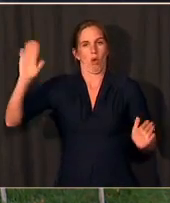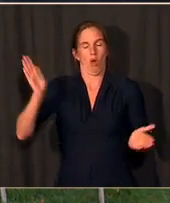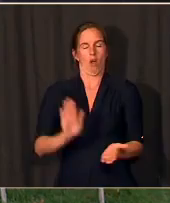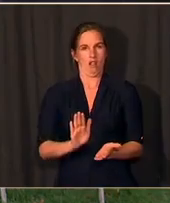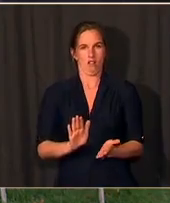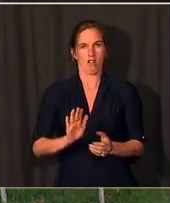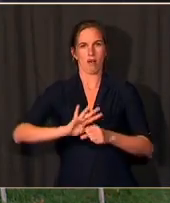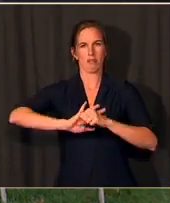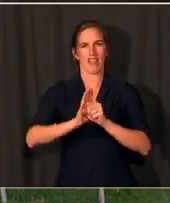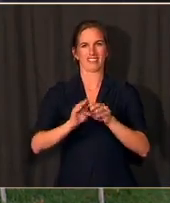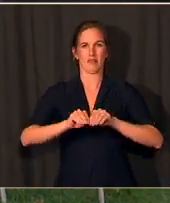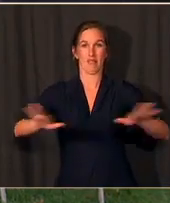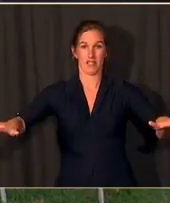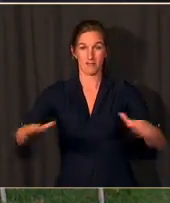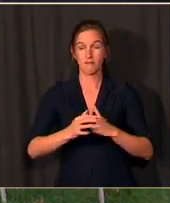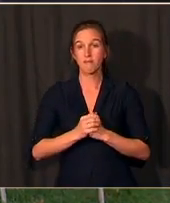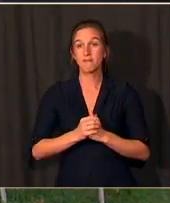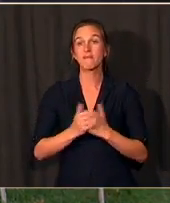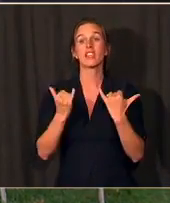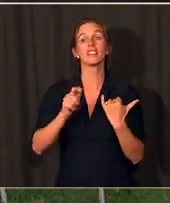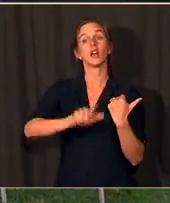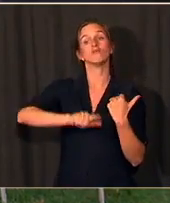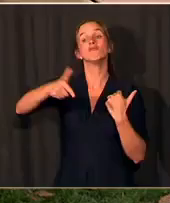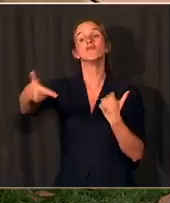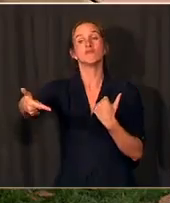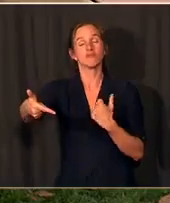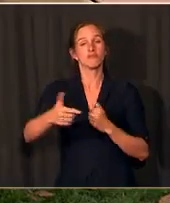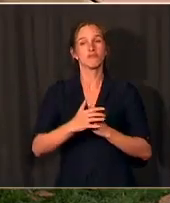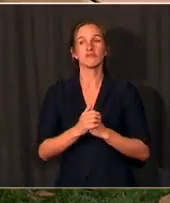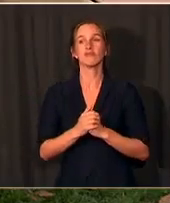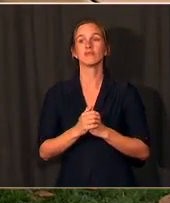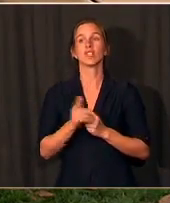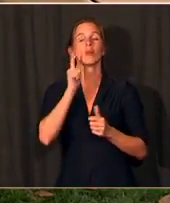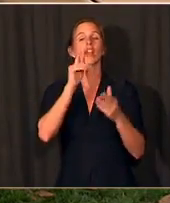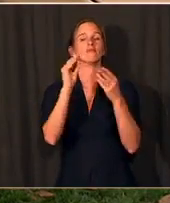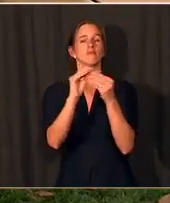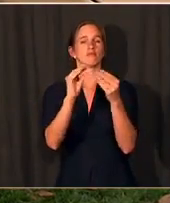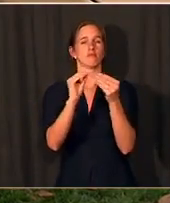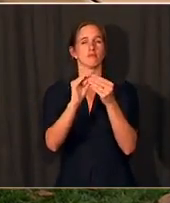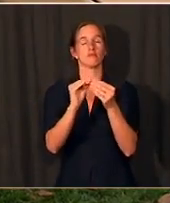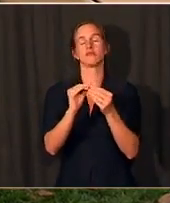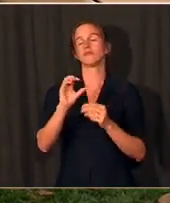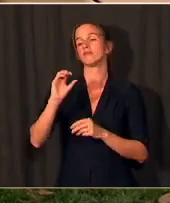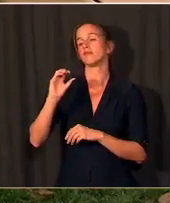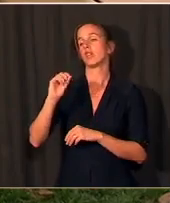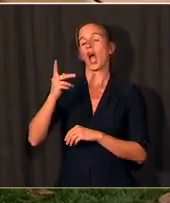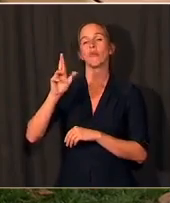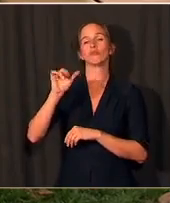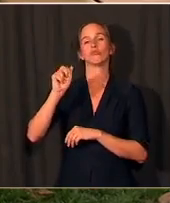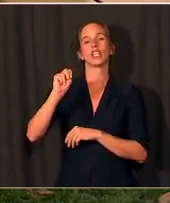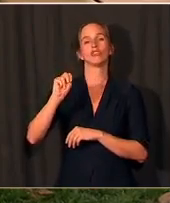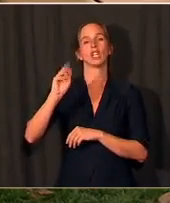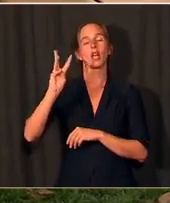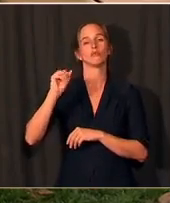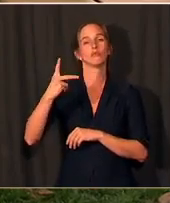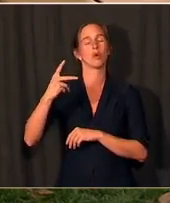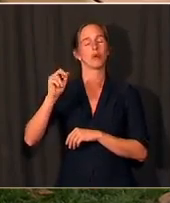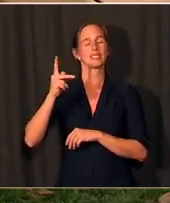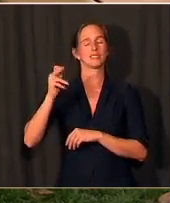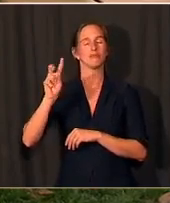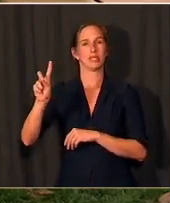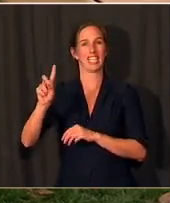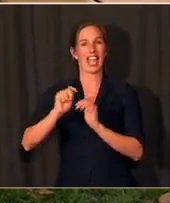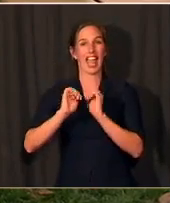pass to my co-leader, General Perna, who will tell you more about the support that the operation has provided to manufacturing